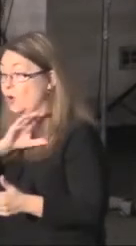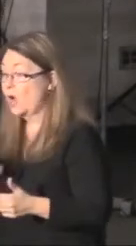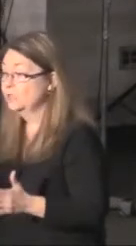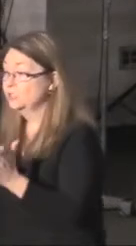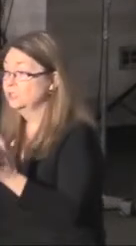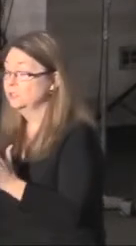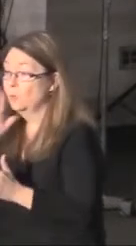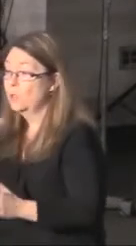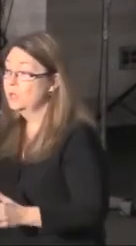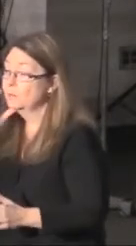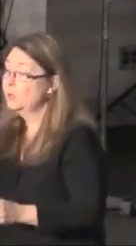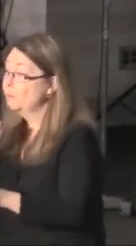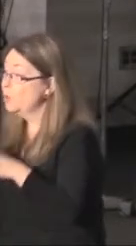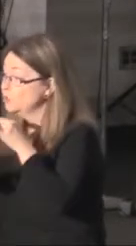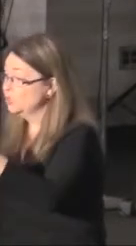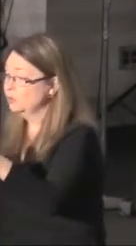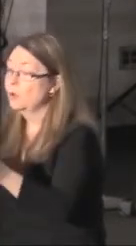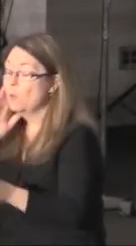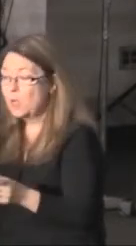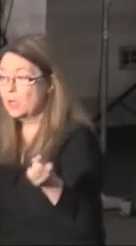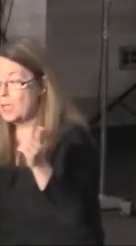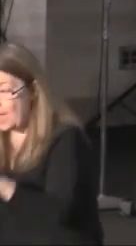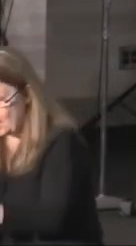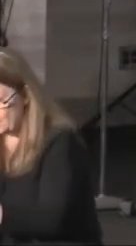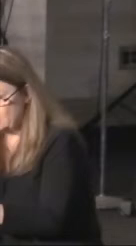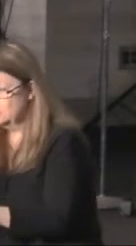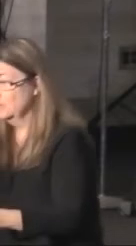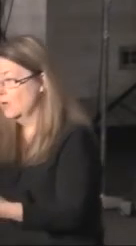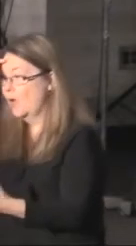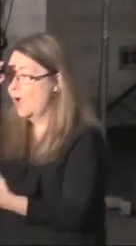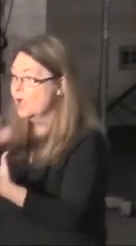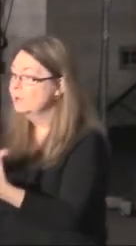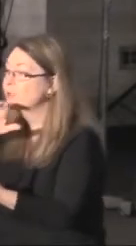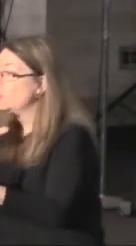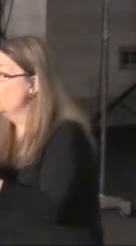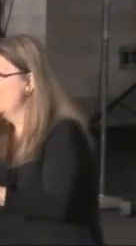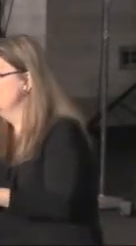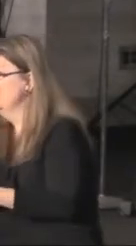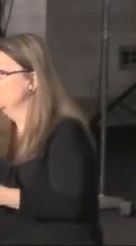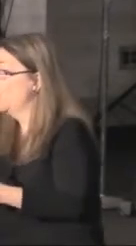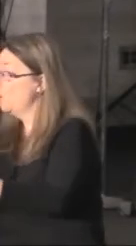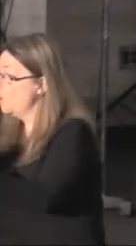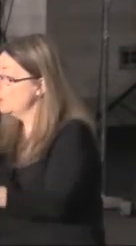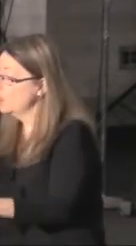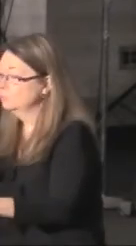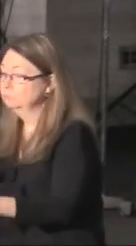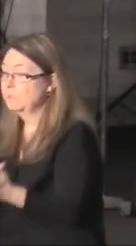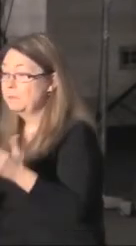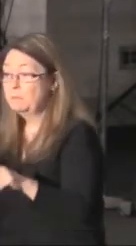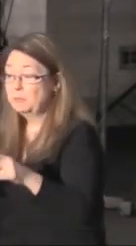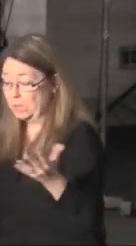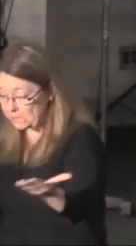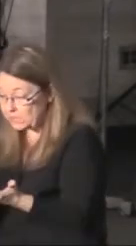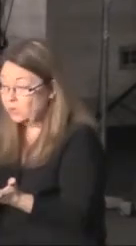will be persecuted. It is going to happen. Your husbands, your wives, your kids, your coworkers, maybe even people in this